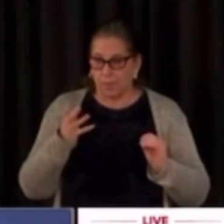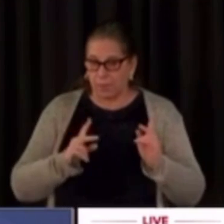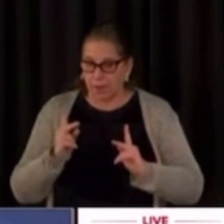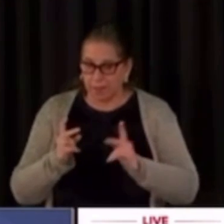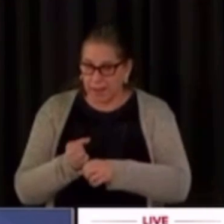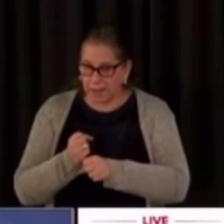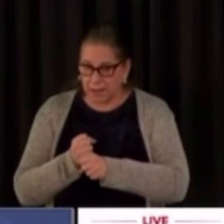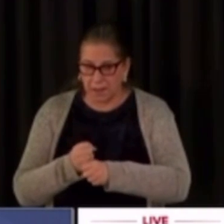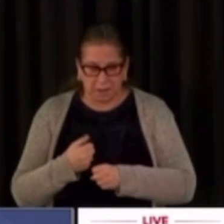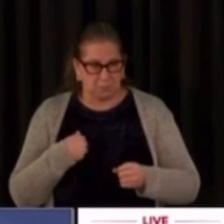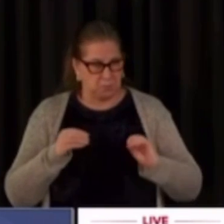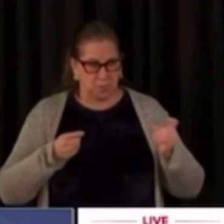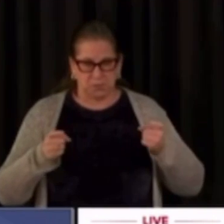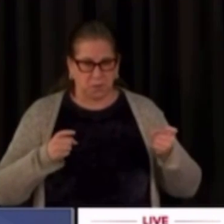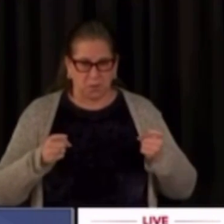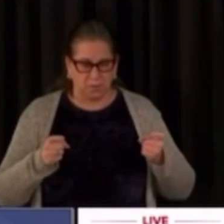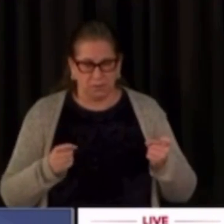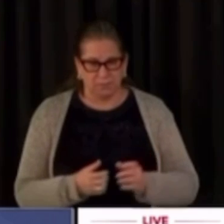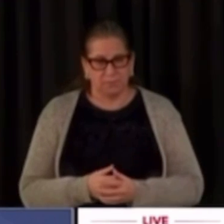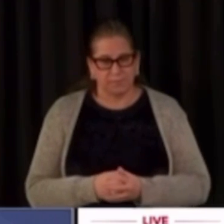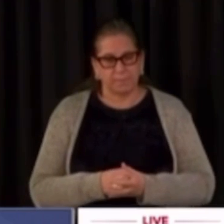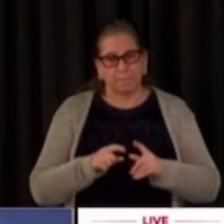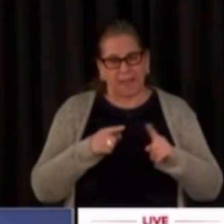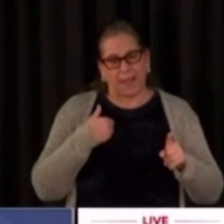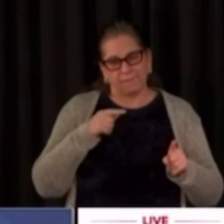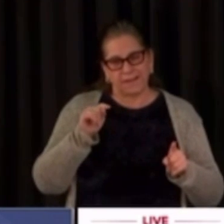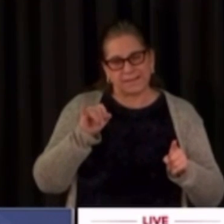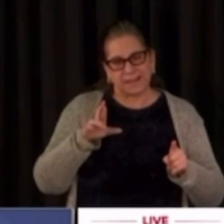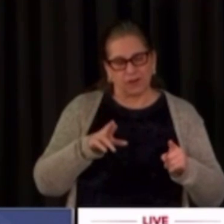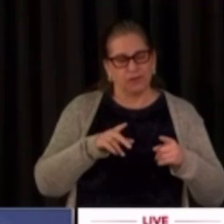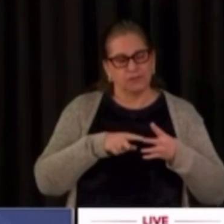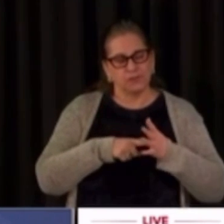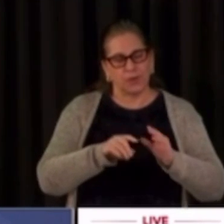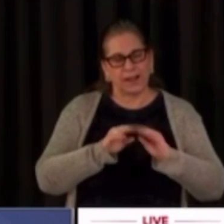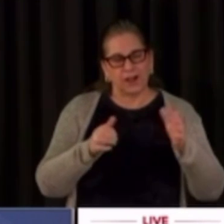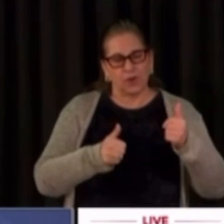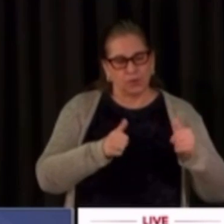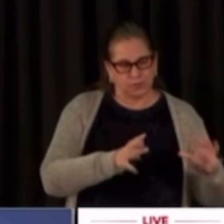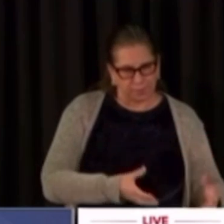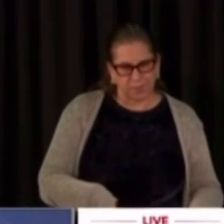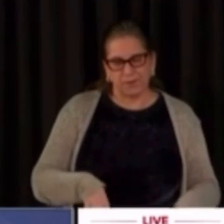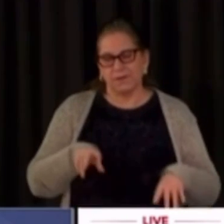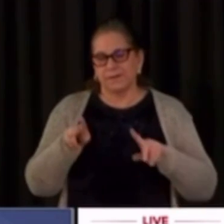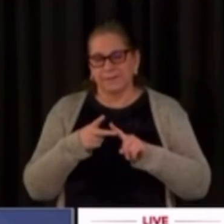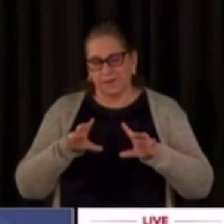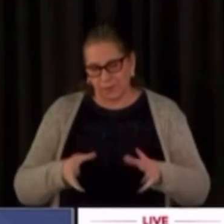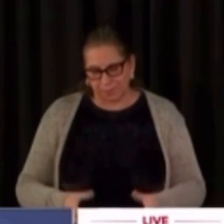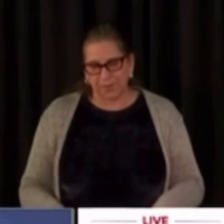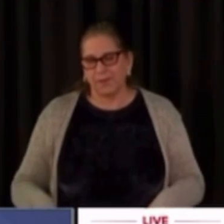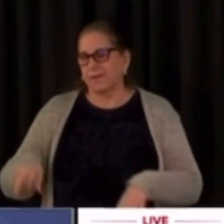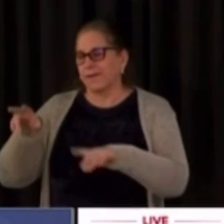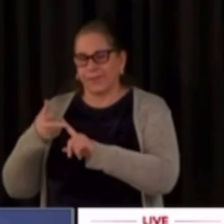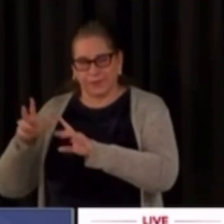group. The established tiers will allow for us to provide more clarity to the population. While we will not